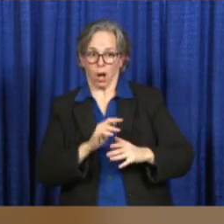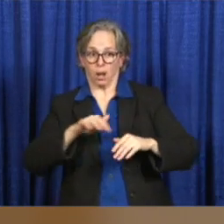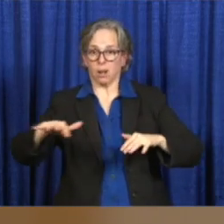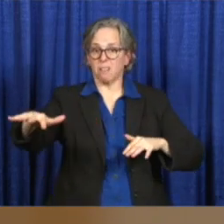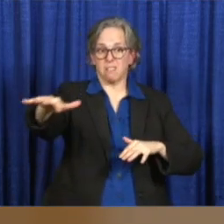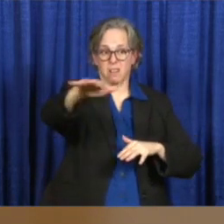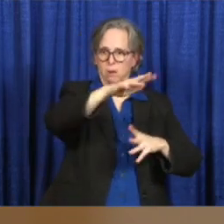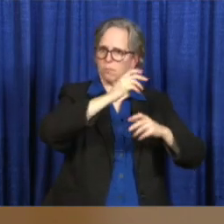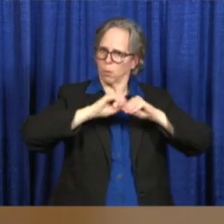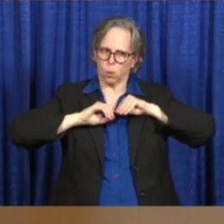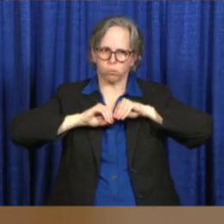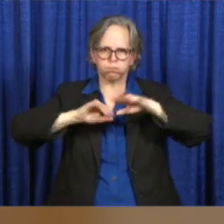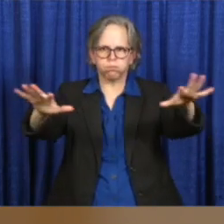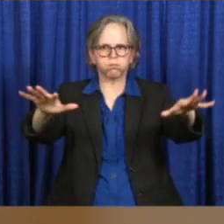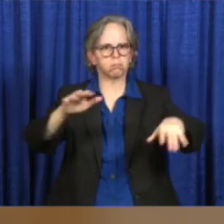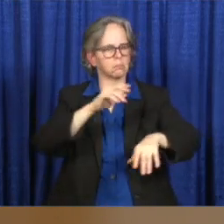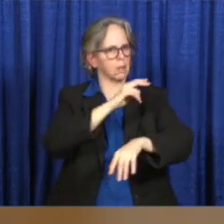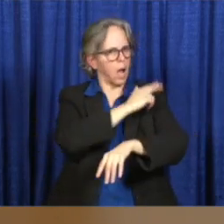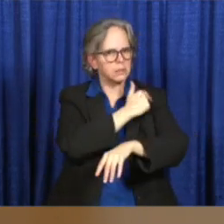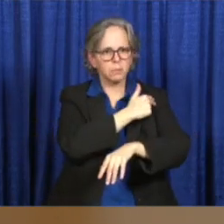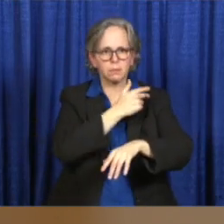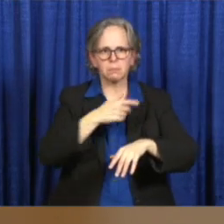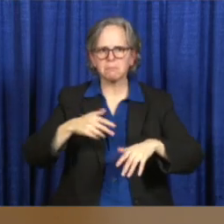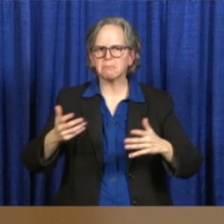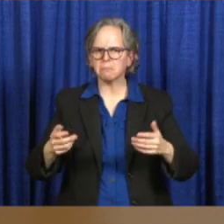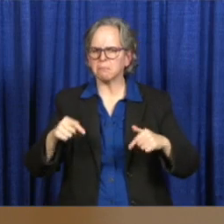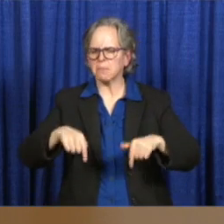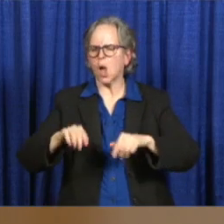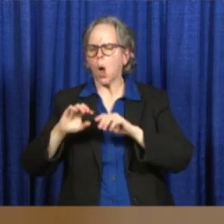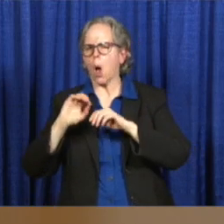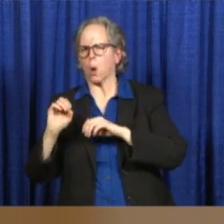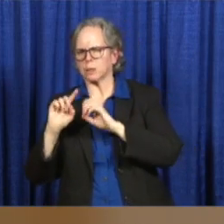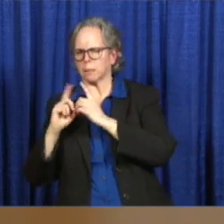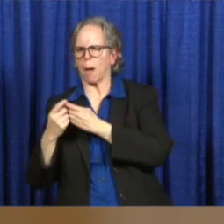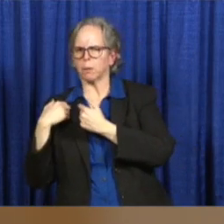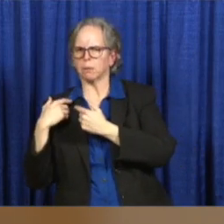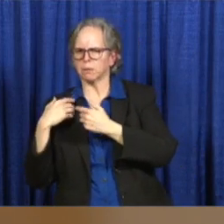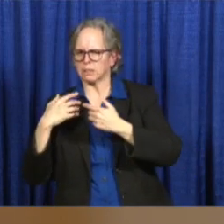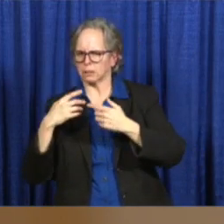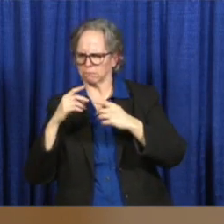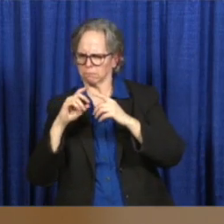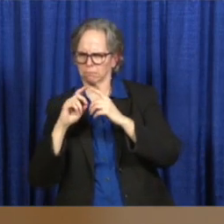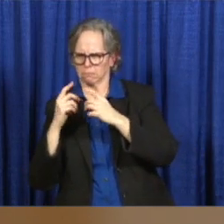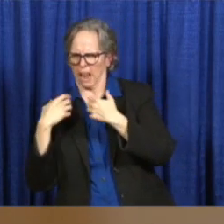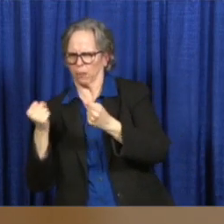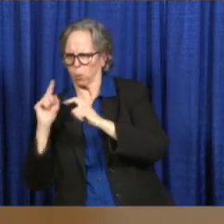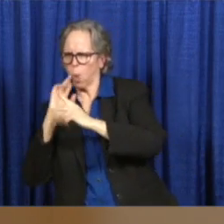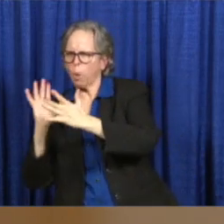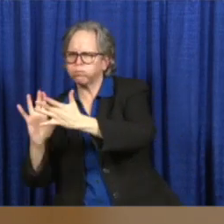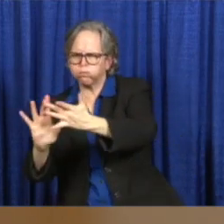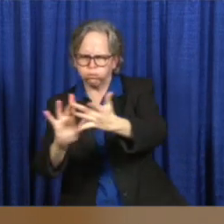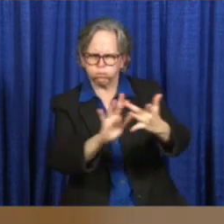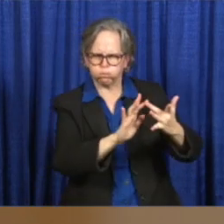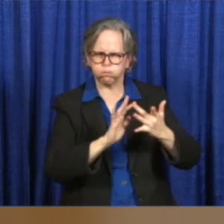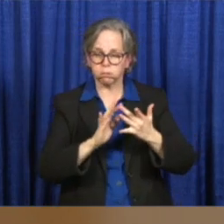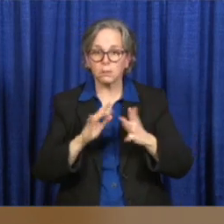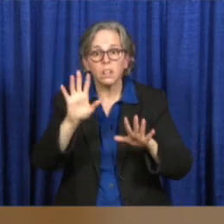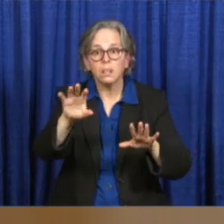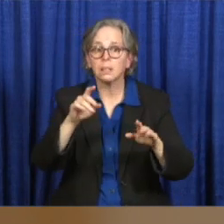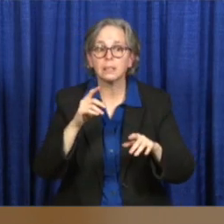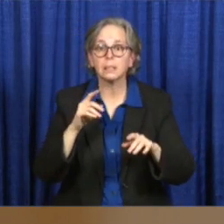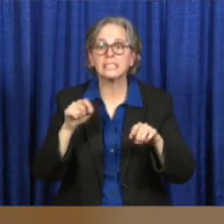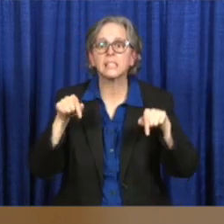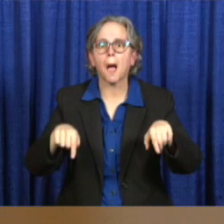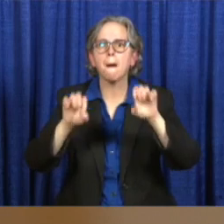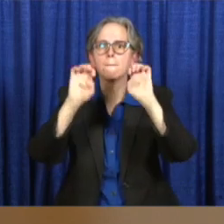Department of Health. We'll be talking to you more about that. This is an emergency situation, and we'll run those tests, and then we will get that information